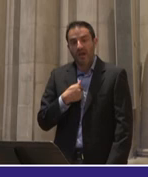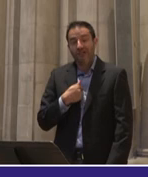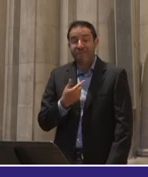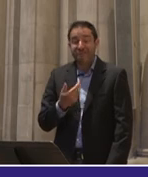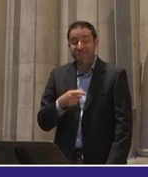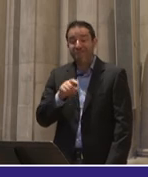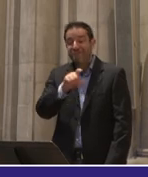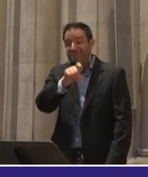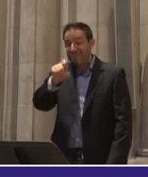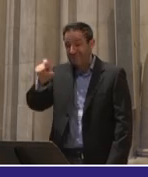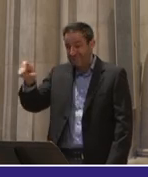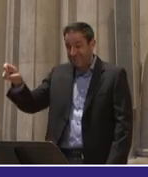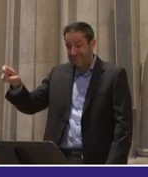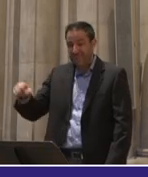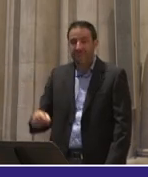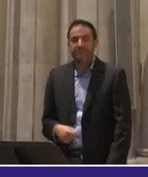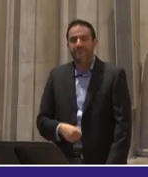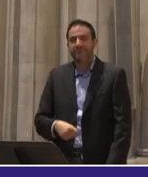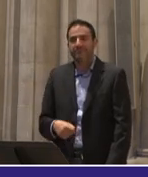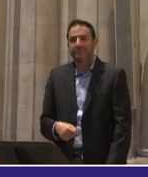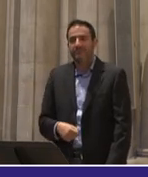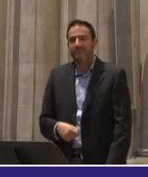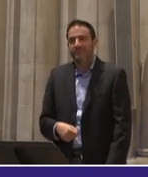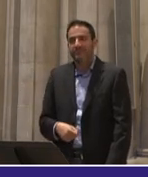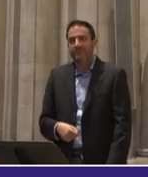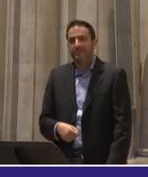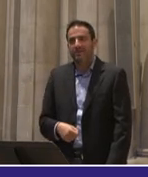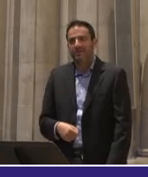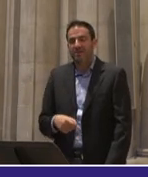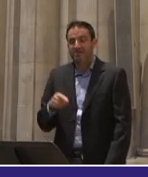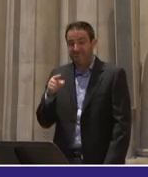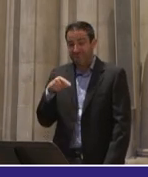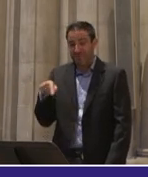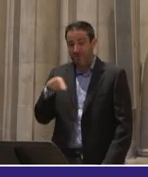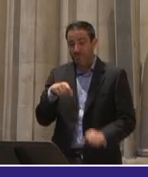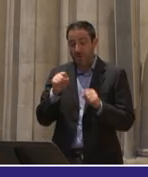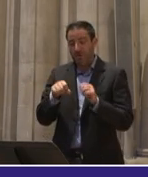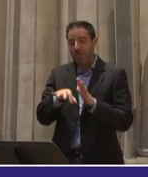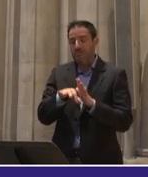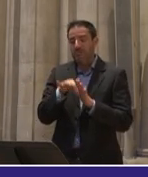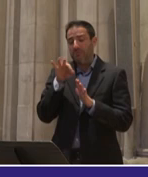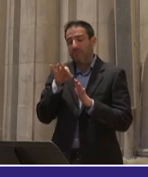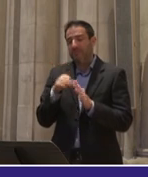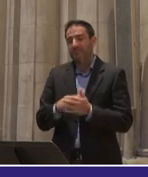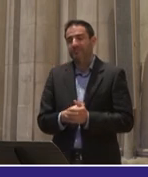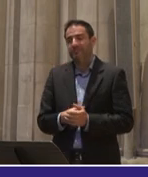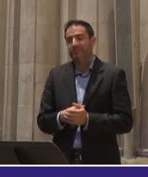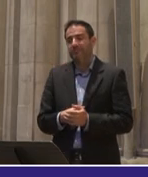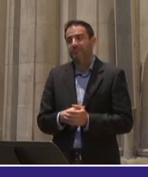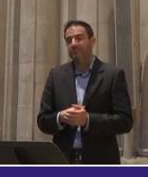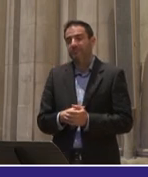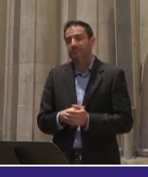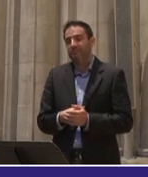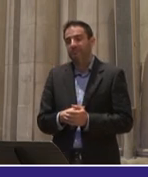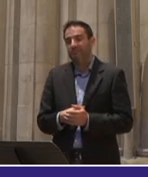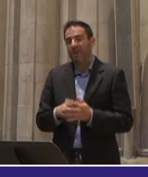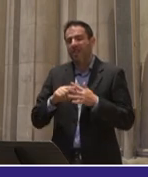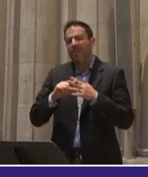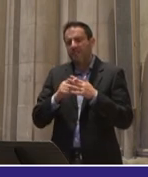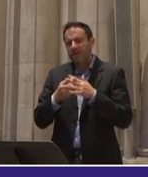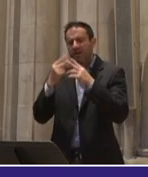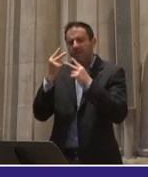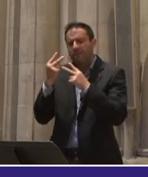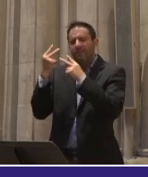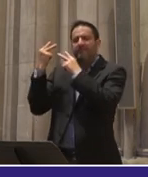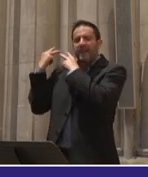questions that you might pick from as the beginning of some reflection.